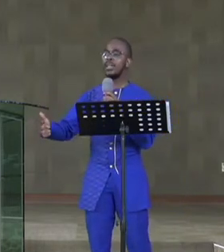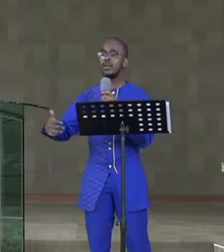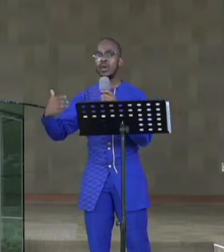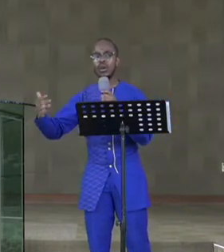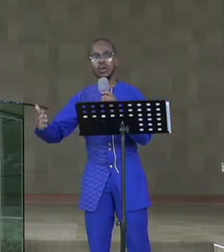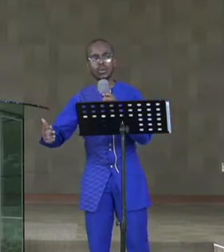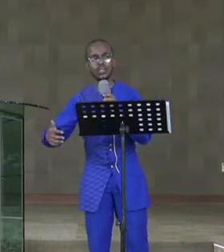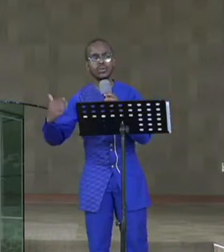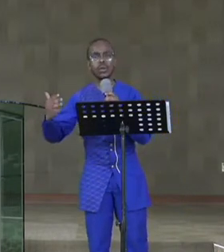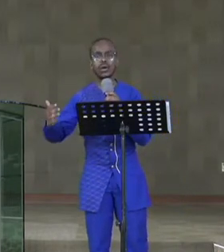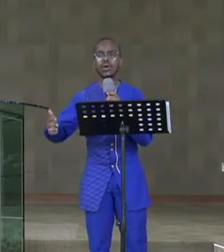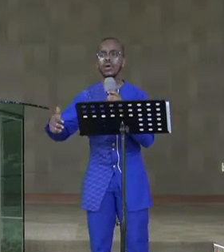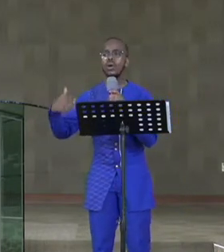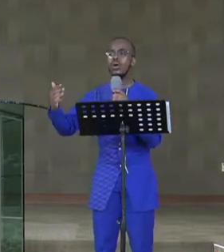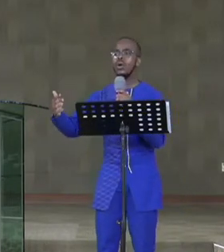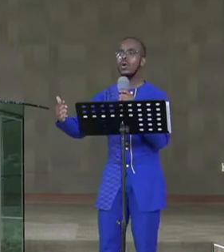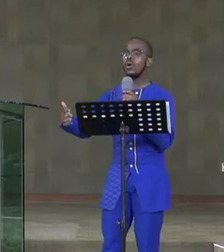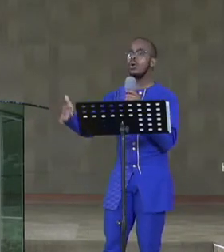happy moments